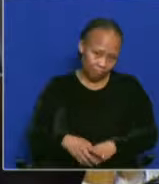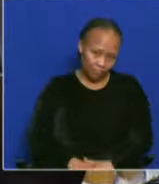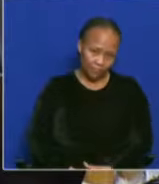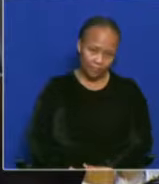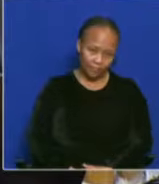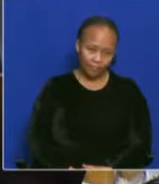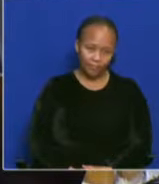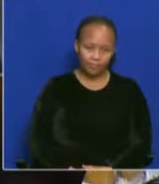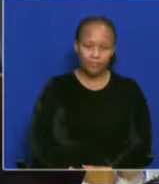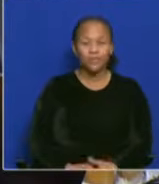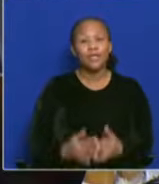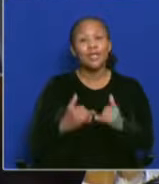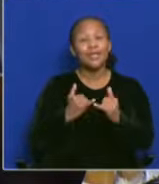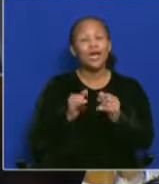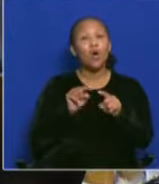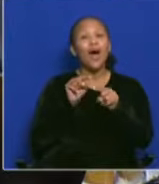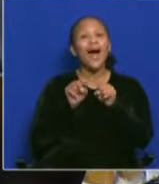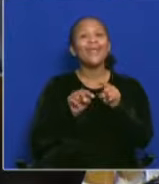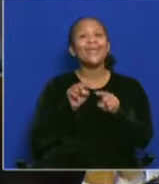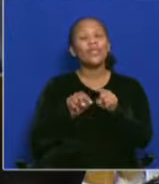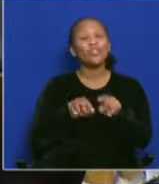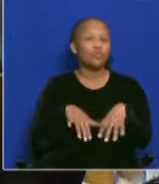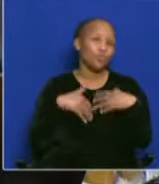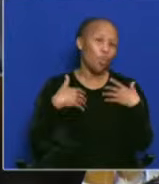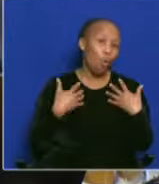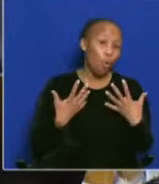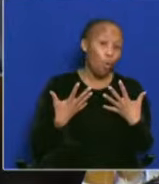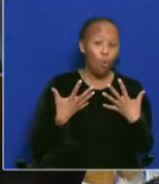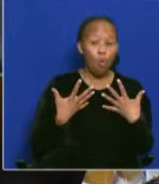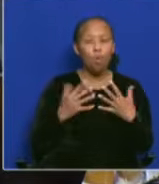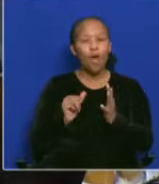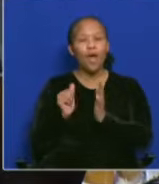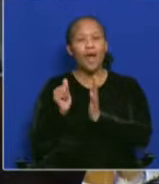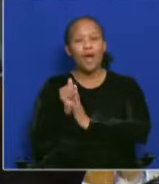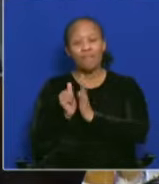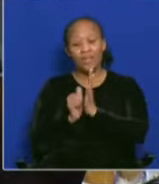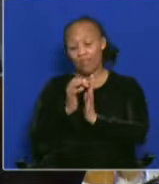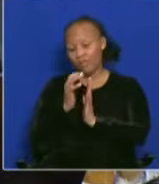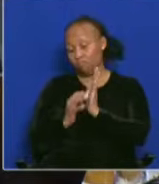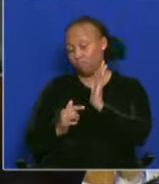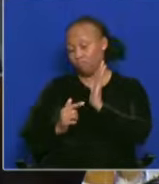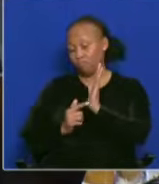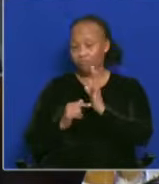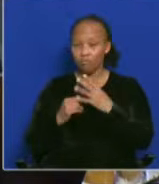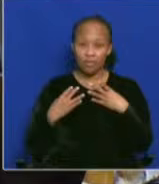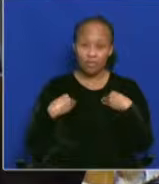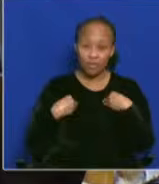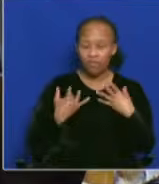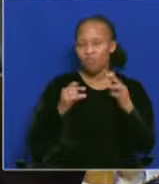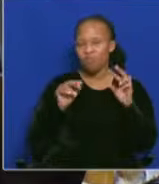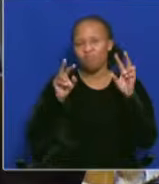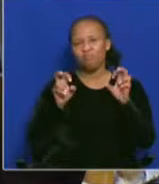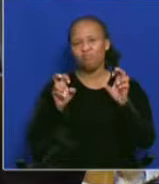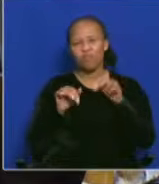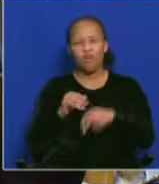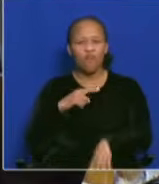allegations, well, the admissions in the affidavit of fraud and corruption, we have no knowledge